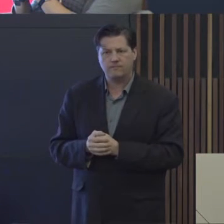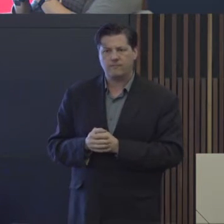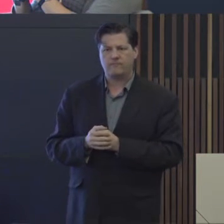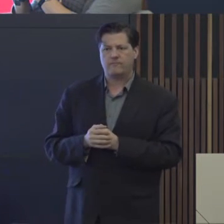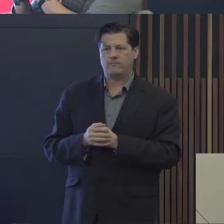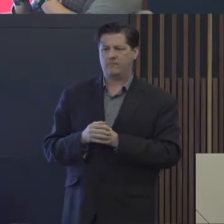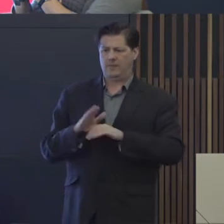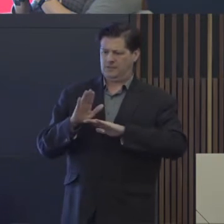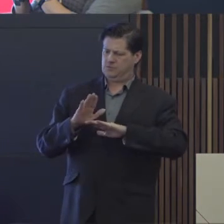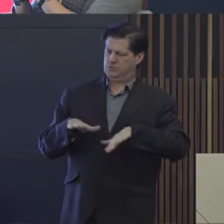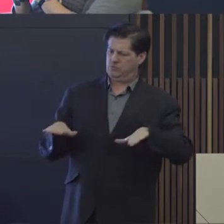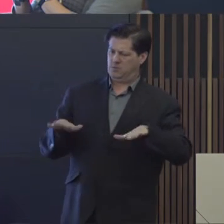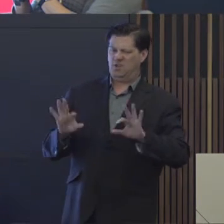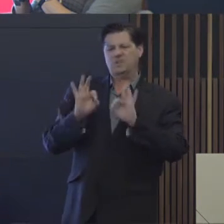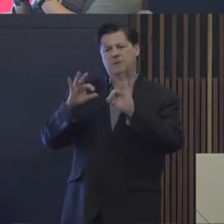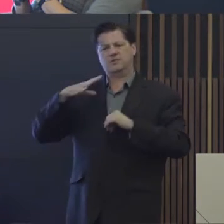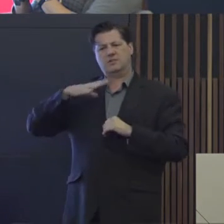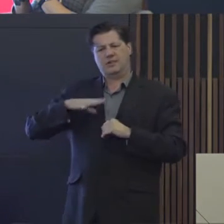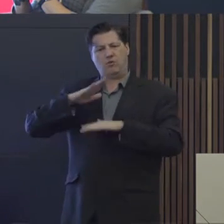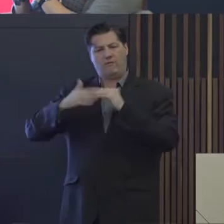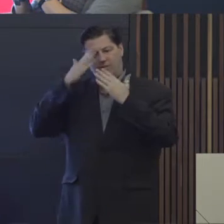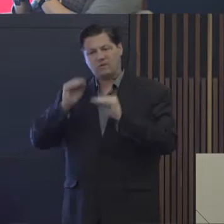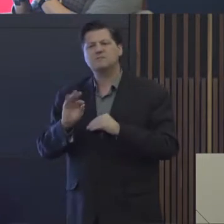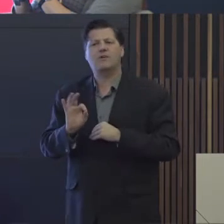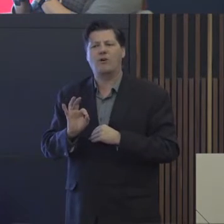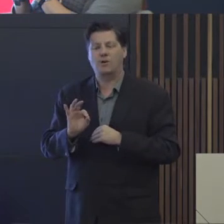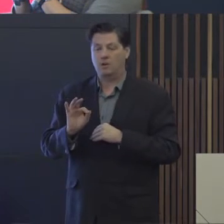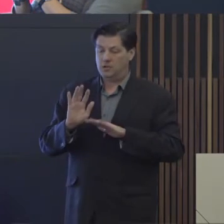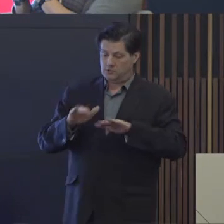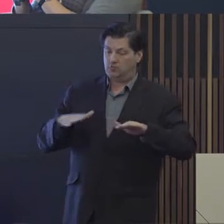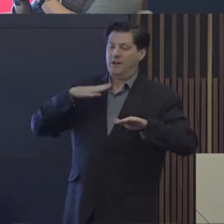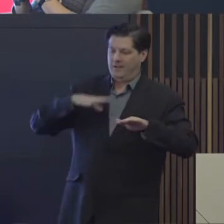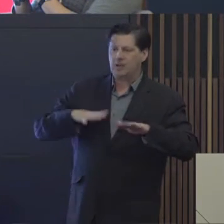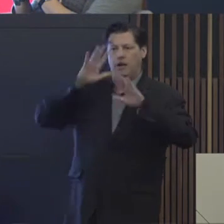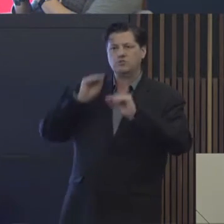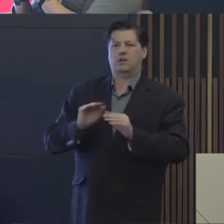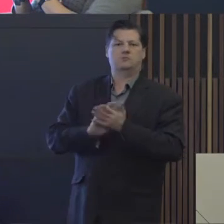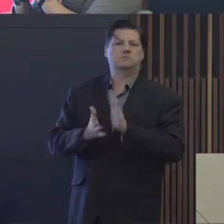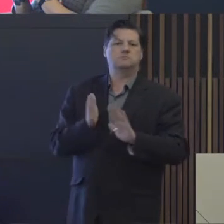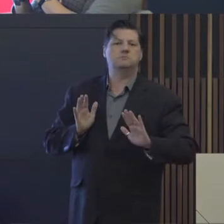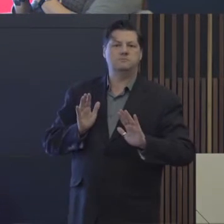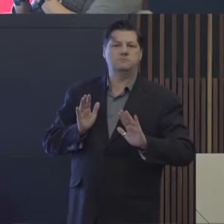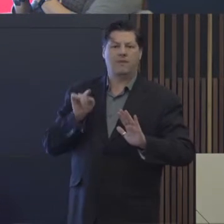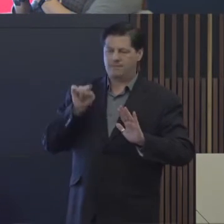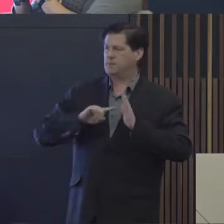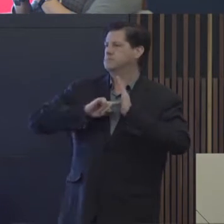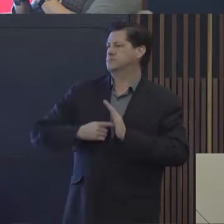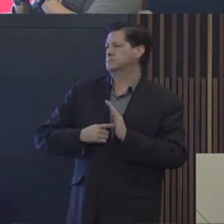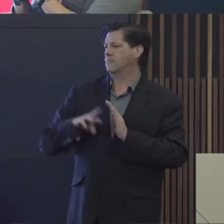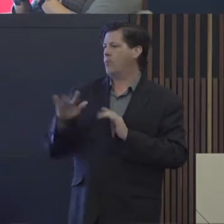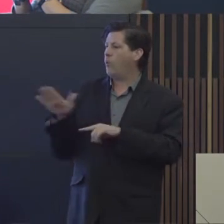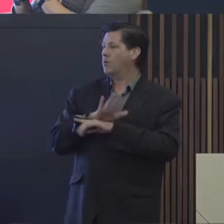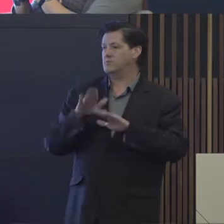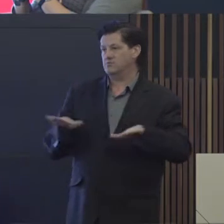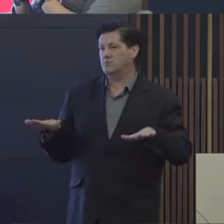have special needs in relation to education. They need an education, and that's the primary focus for all